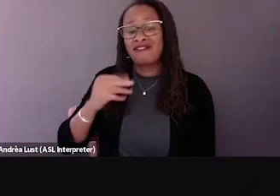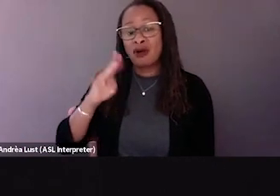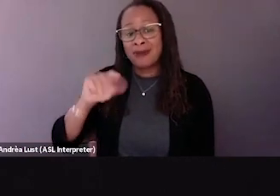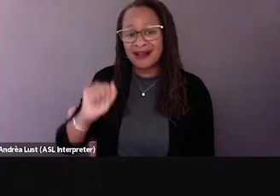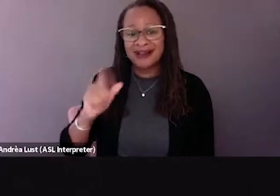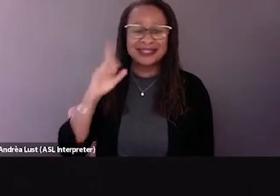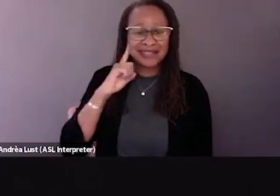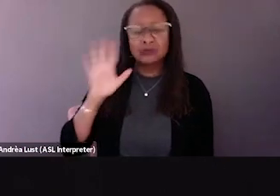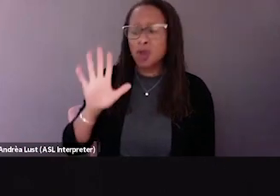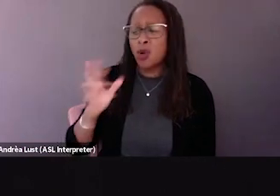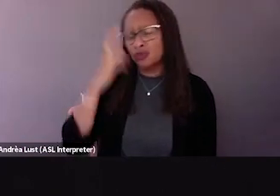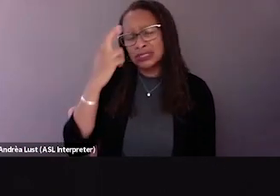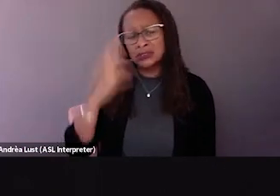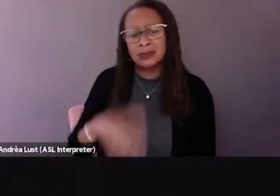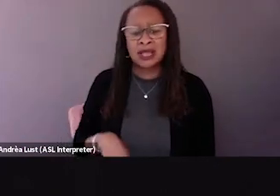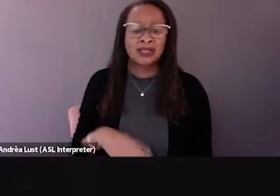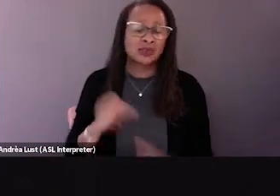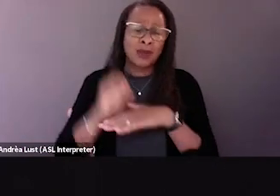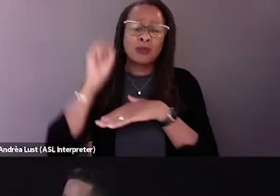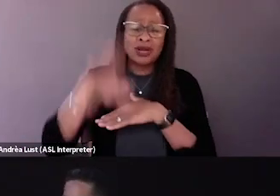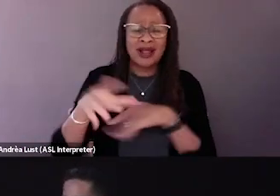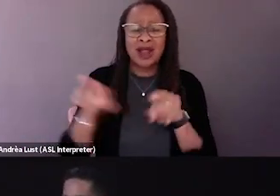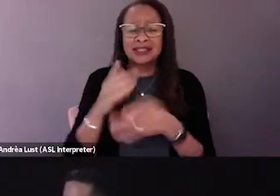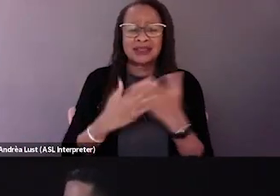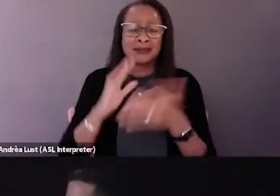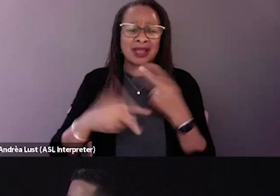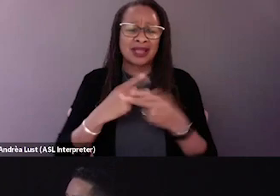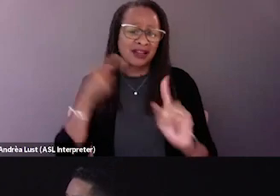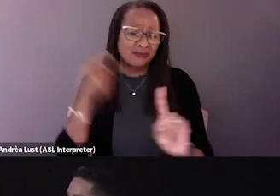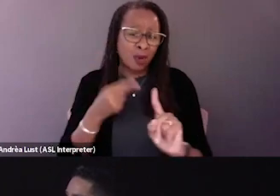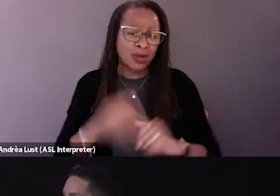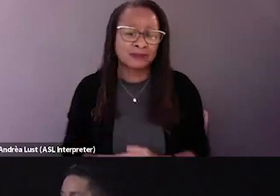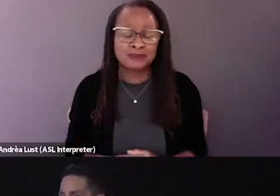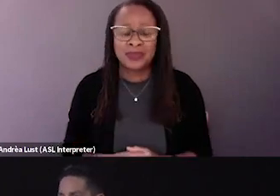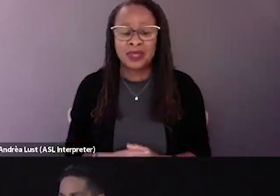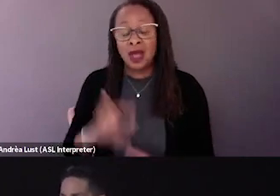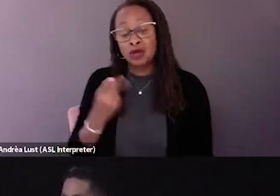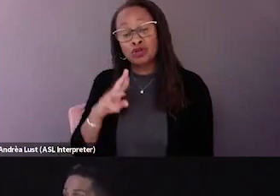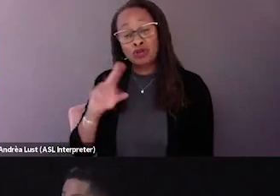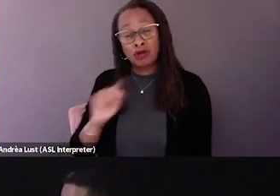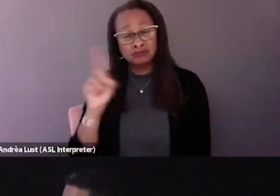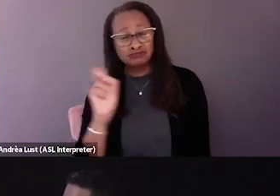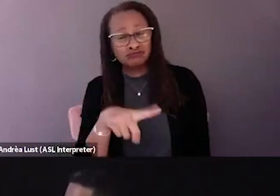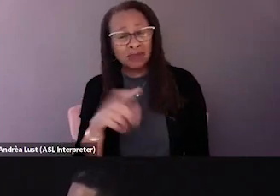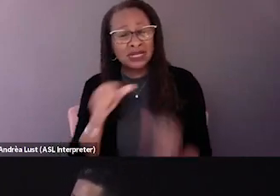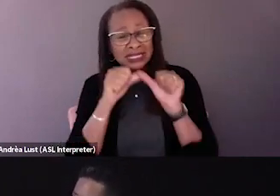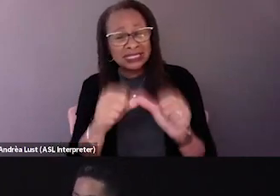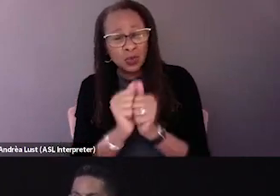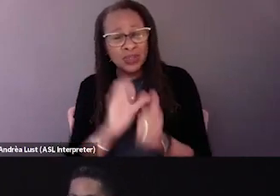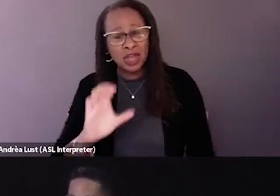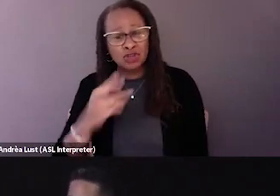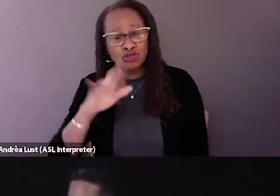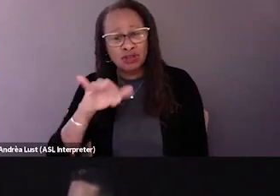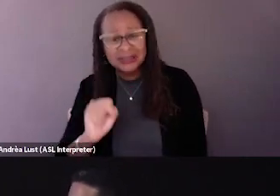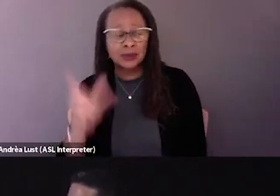to, make some sort of point, I guess. No, extremely well done. And Kurt, I want to ask you, continuing with Chris, we